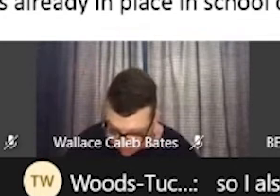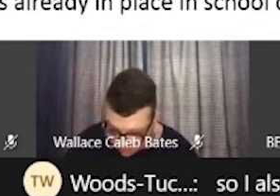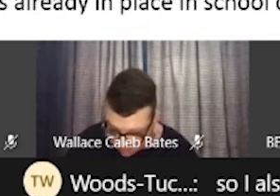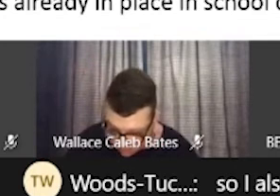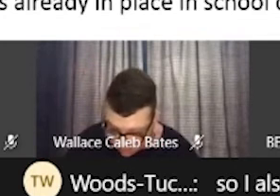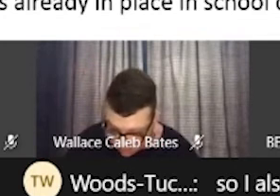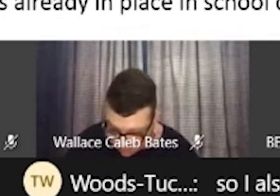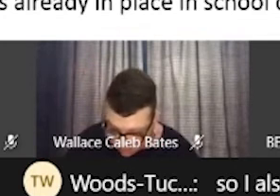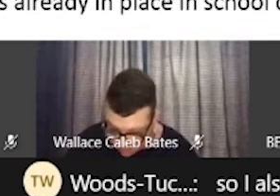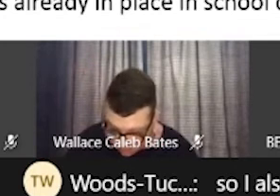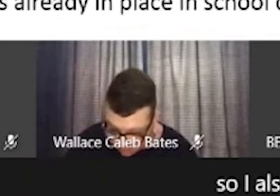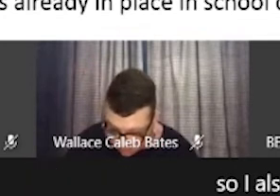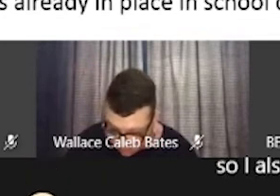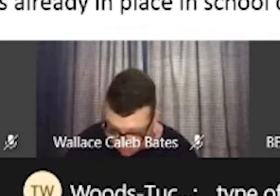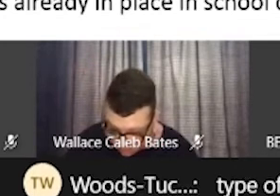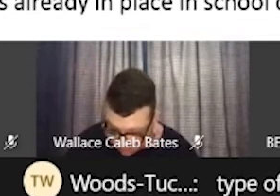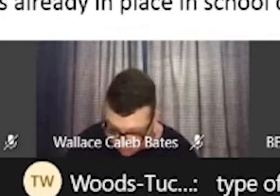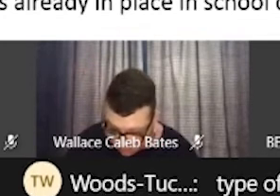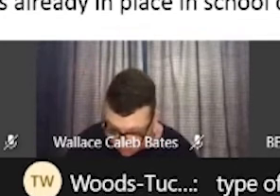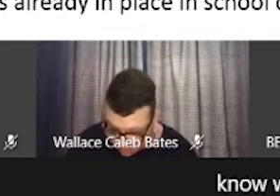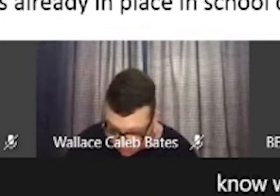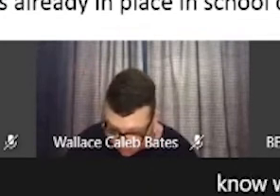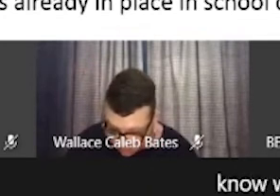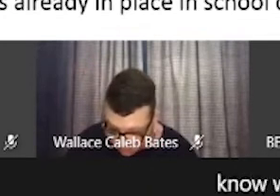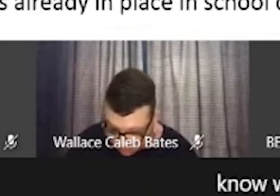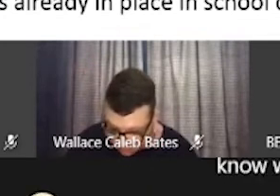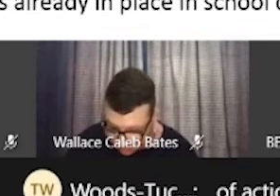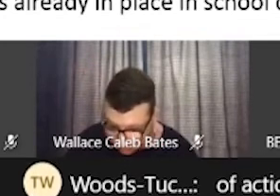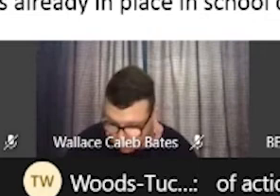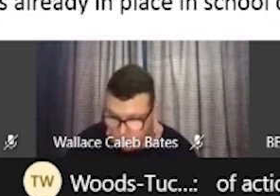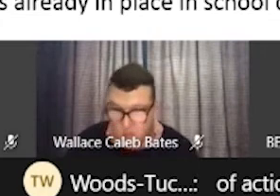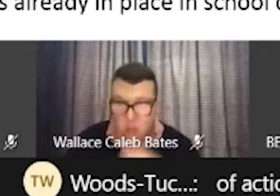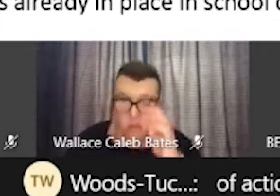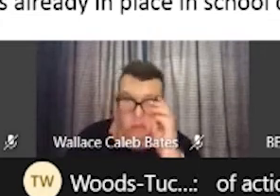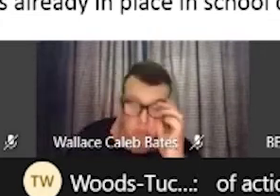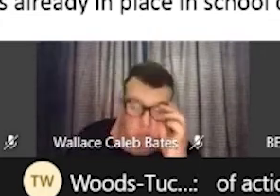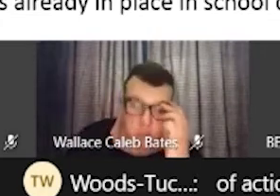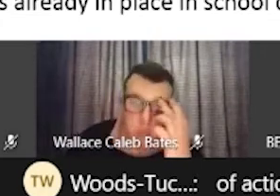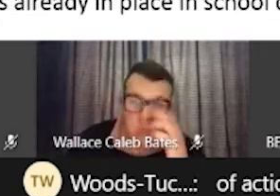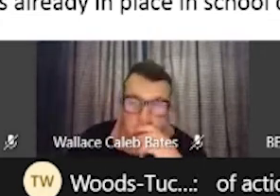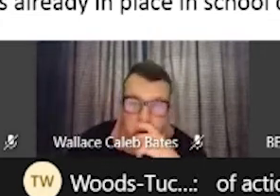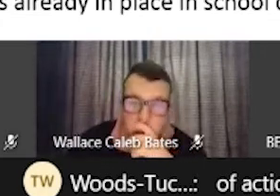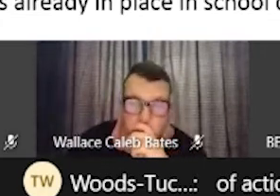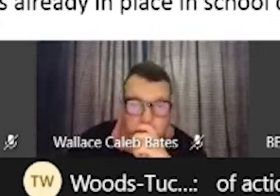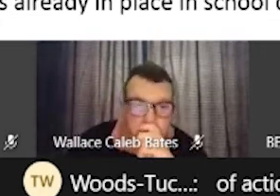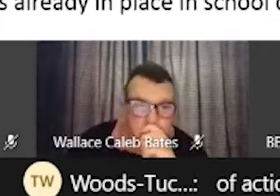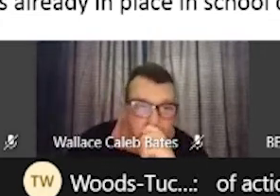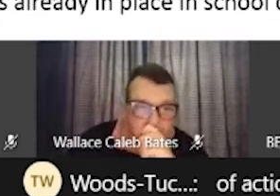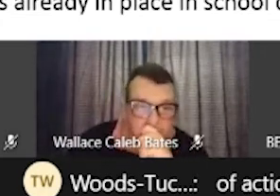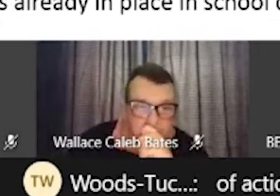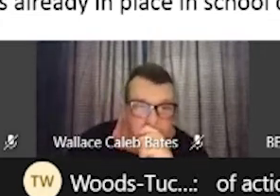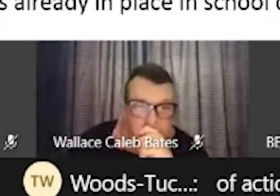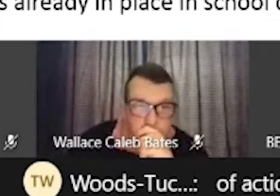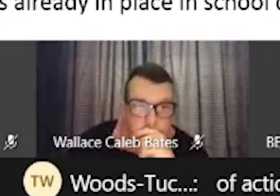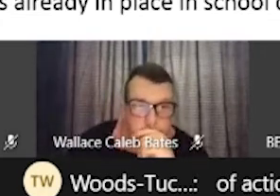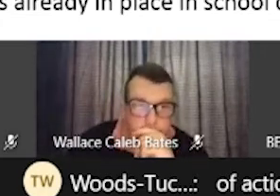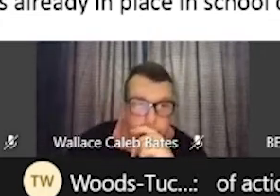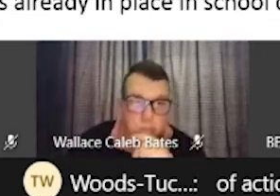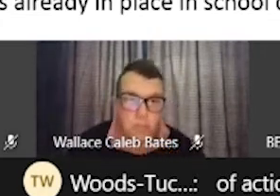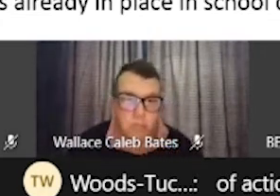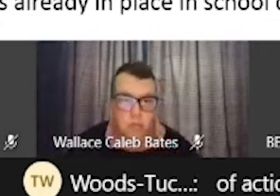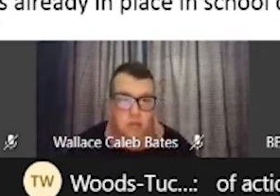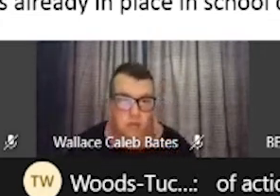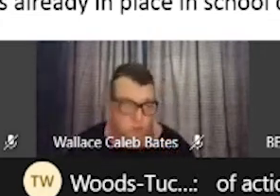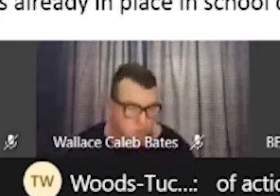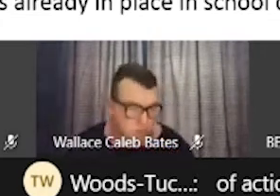plans that they had. And several weeks ago, I met with our teacher